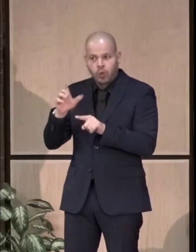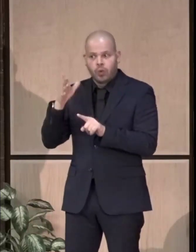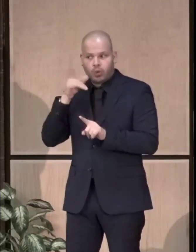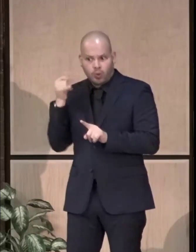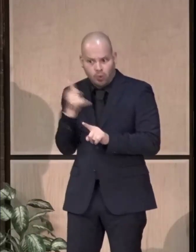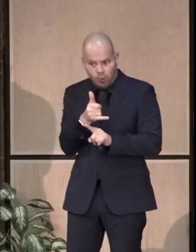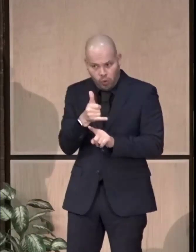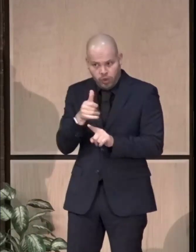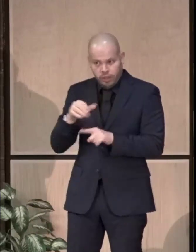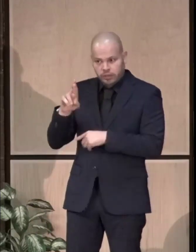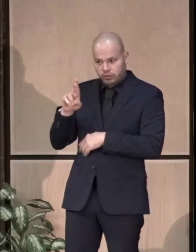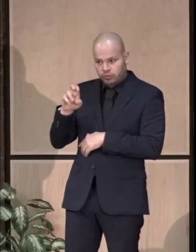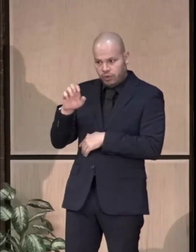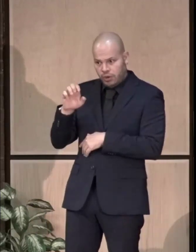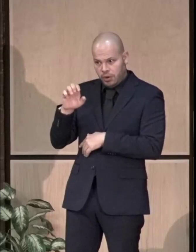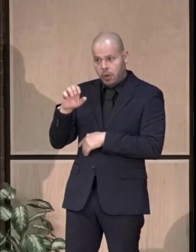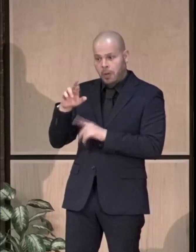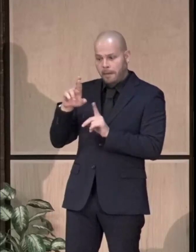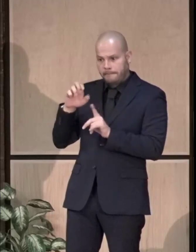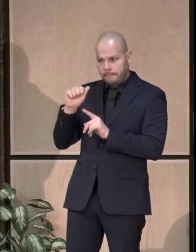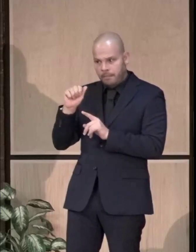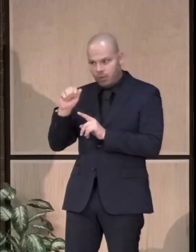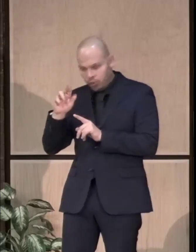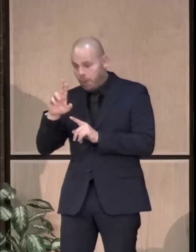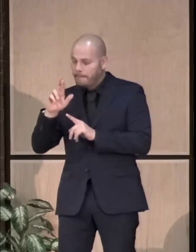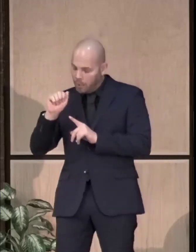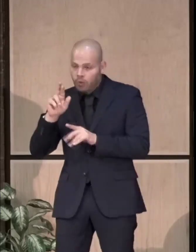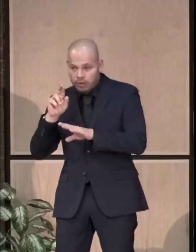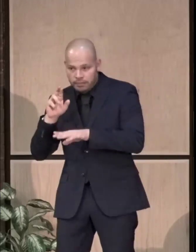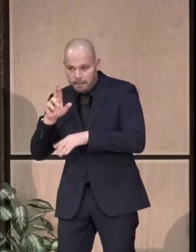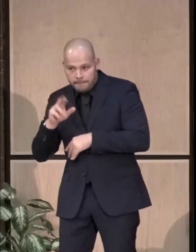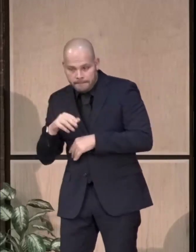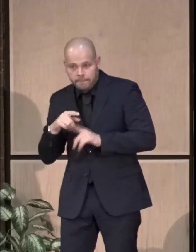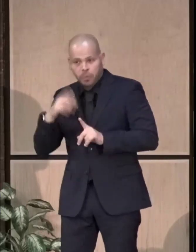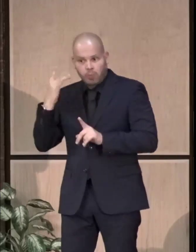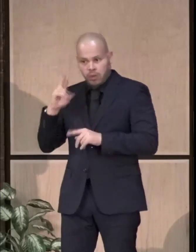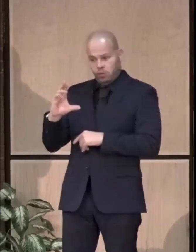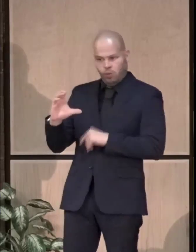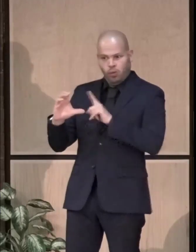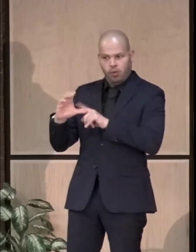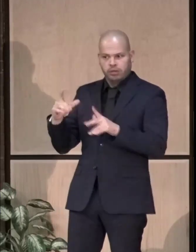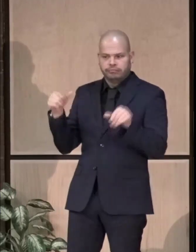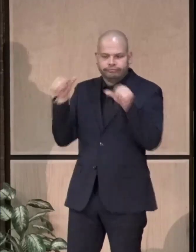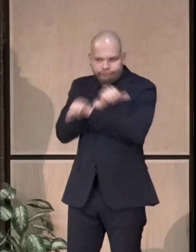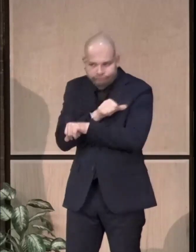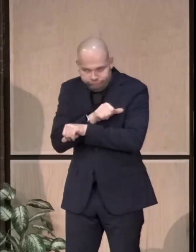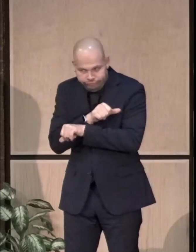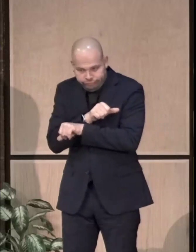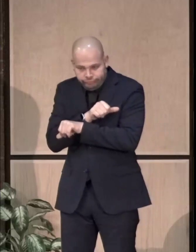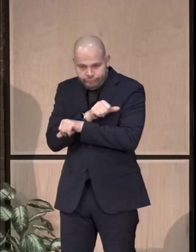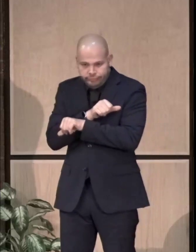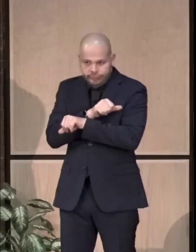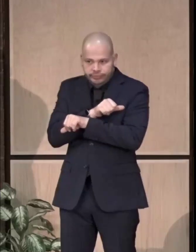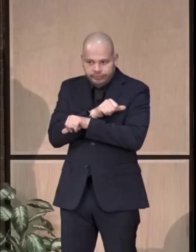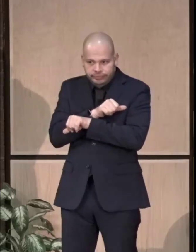was inebriated and displayed aggressive behavior with another soldier. They decided to let Sergeant Card sleep it off.